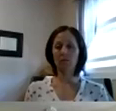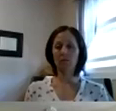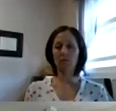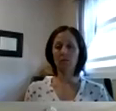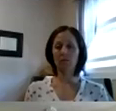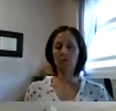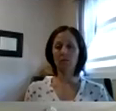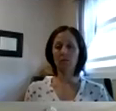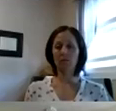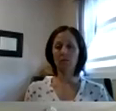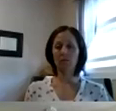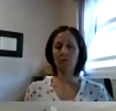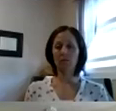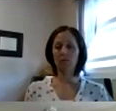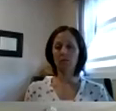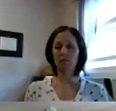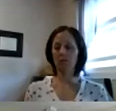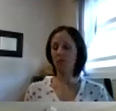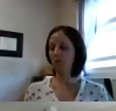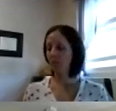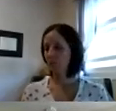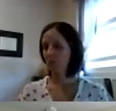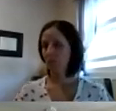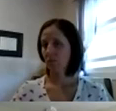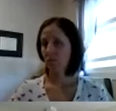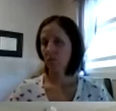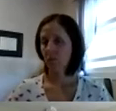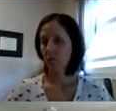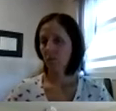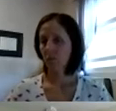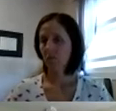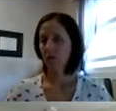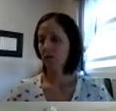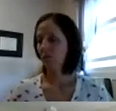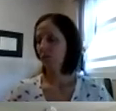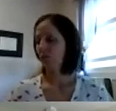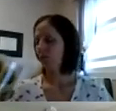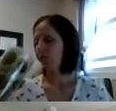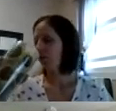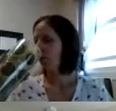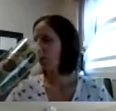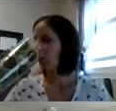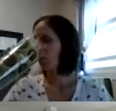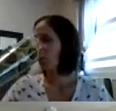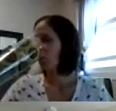that we have for a series of phases for application have to do with our ability to spend the CARES